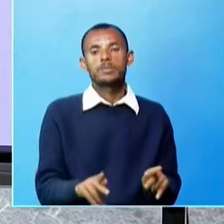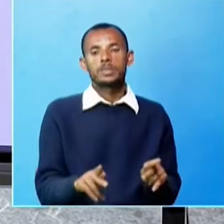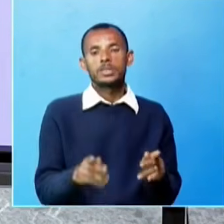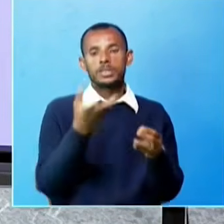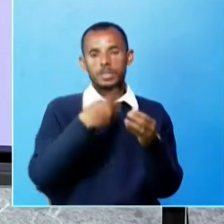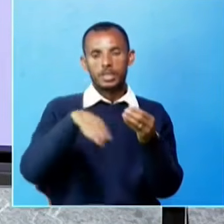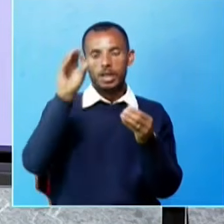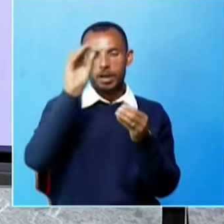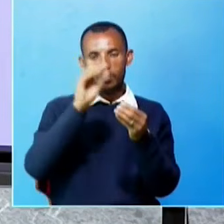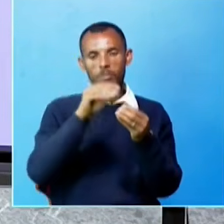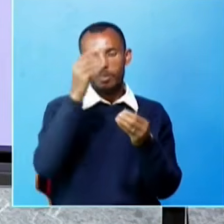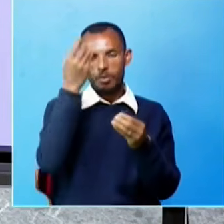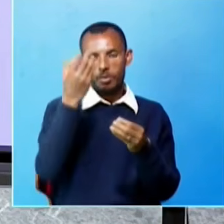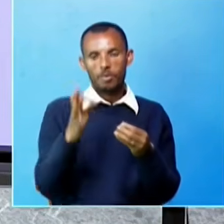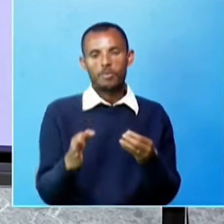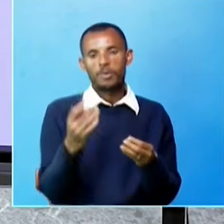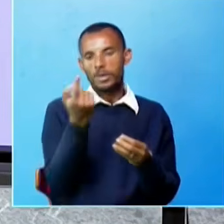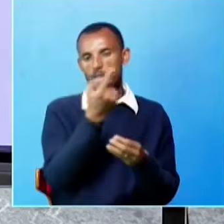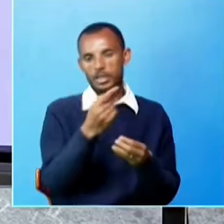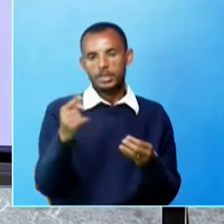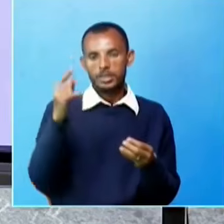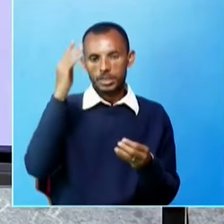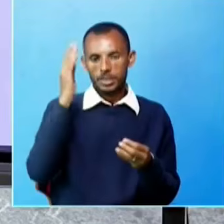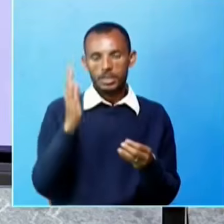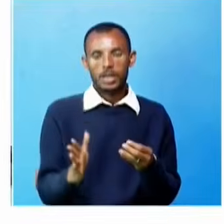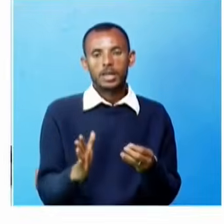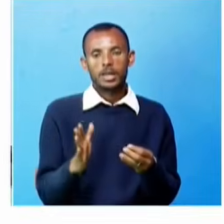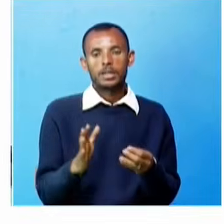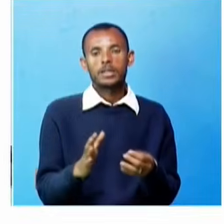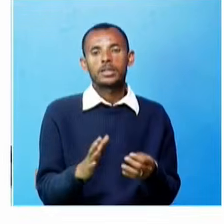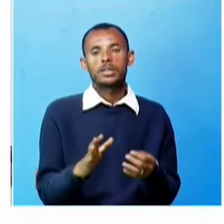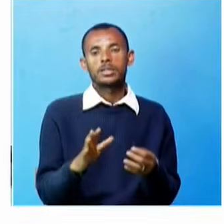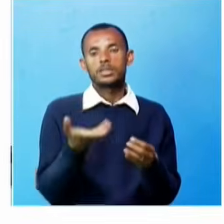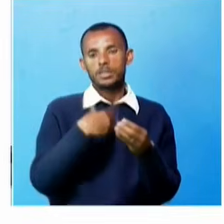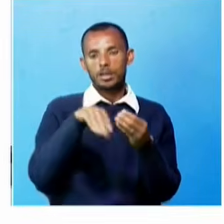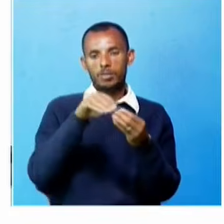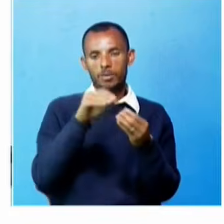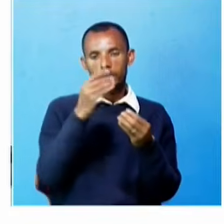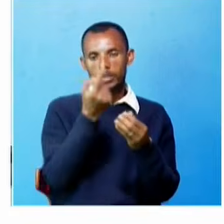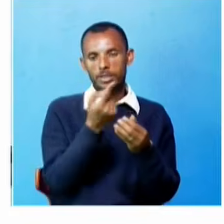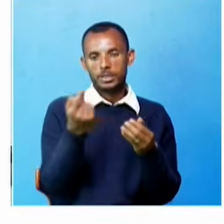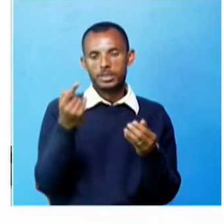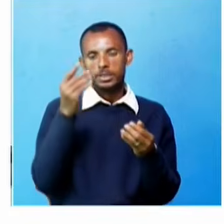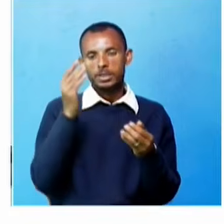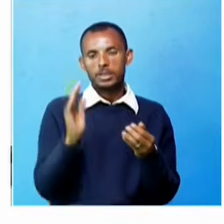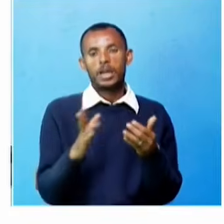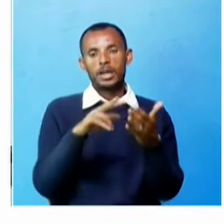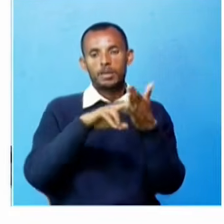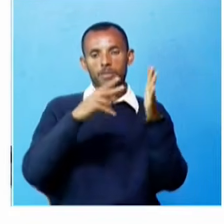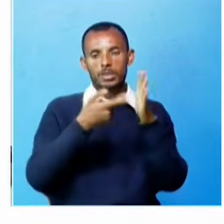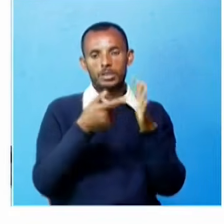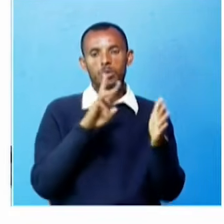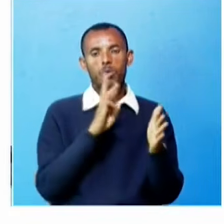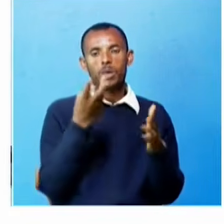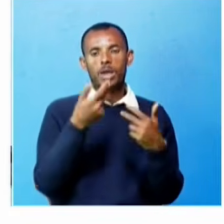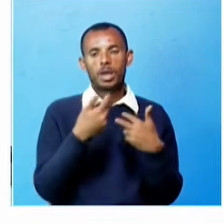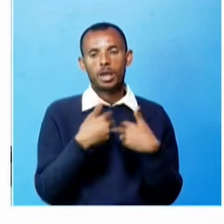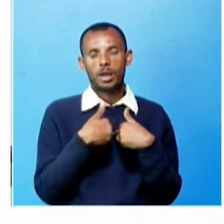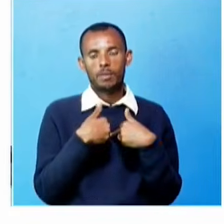sum of each side. So the sum of each side means we have